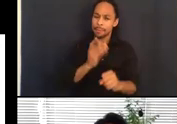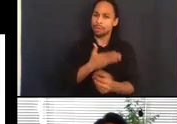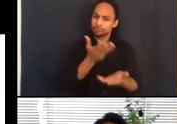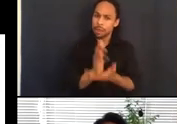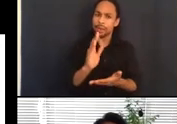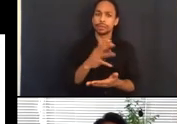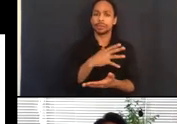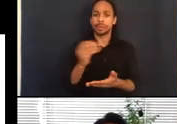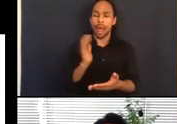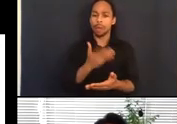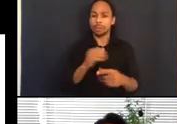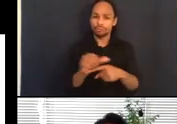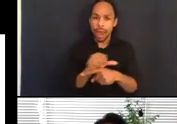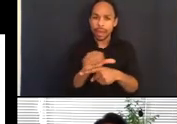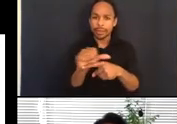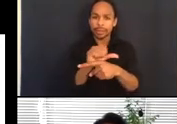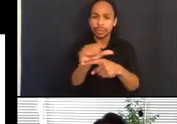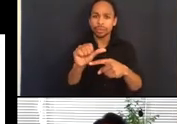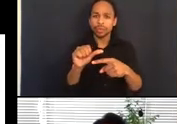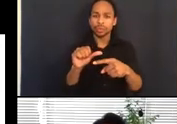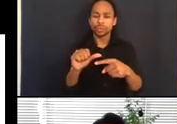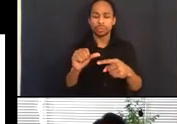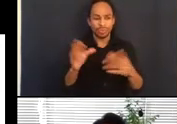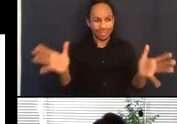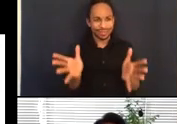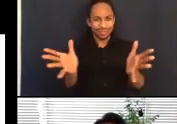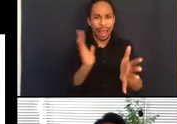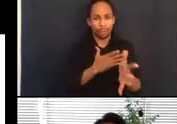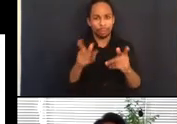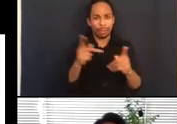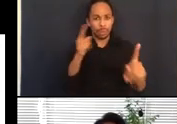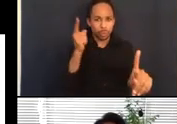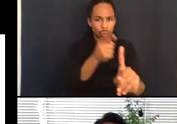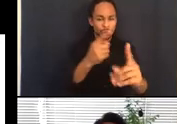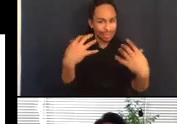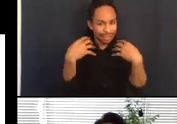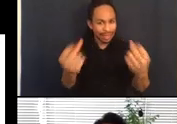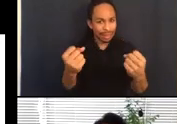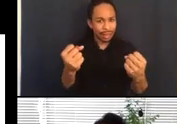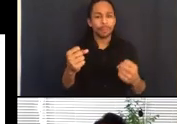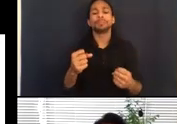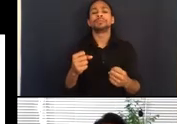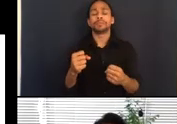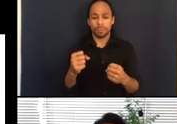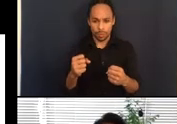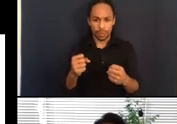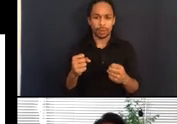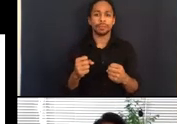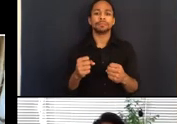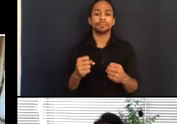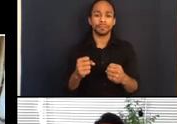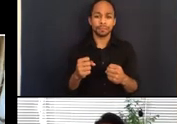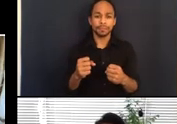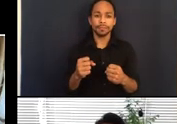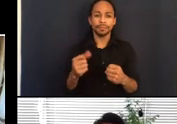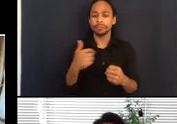and to integrate and steward our people towards healing and also joy. And I'd just like to go to the next slide, please. And I could